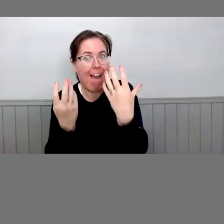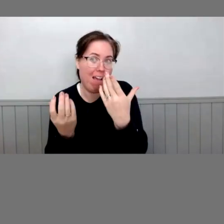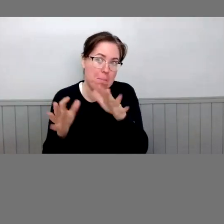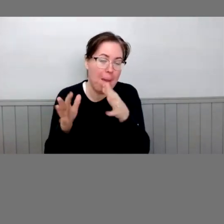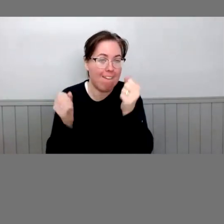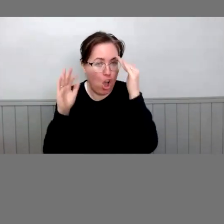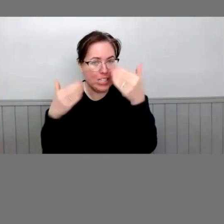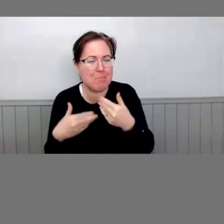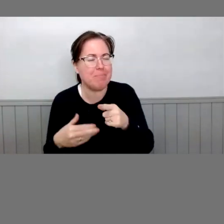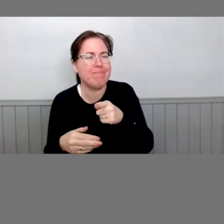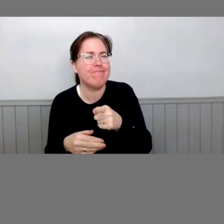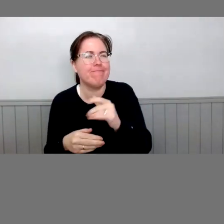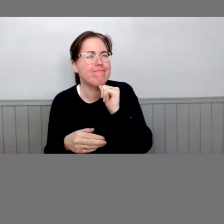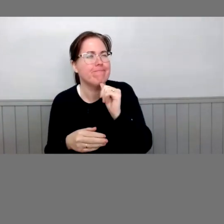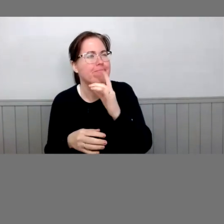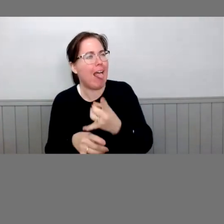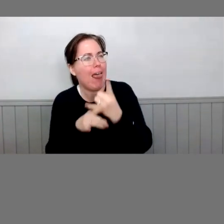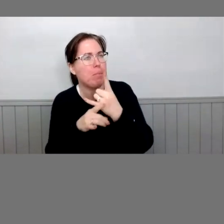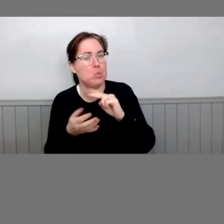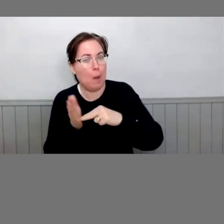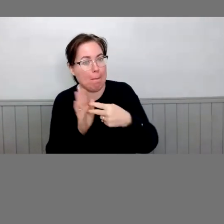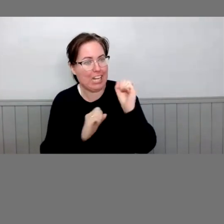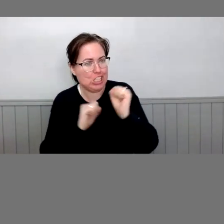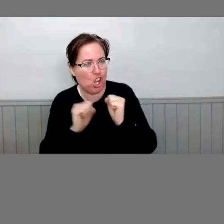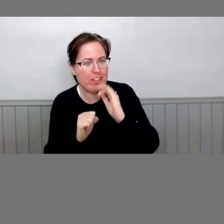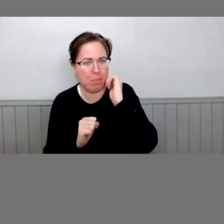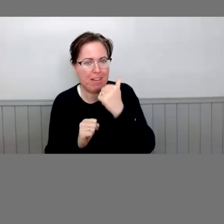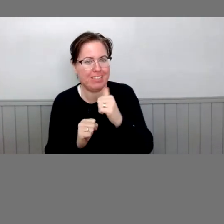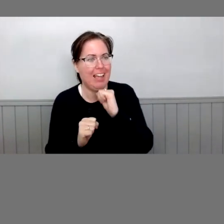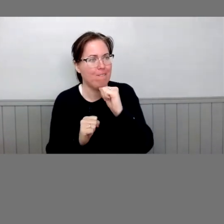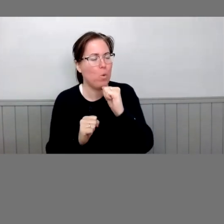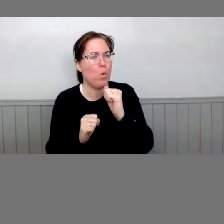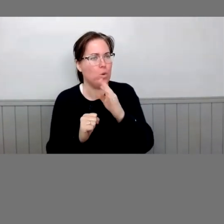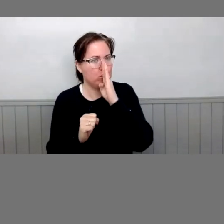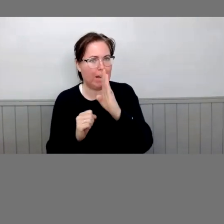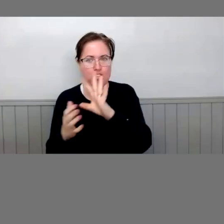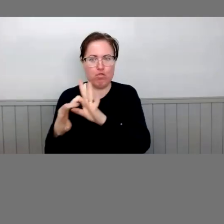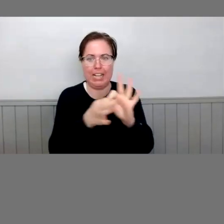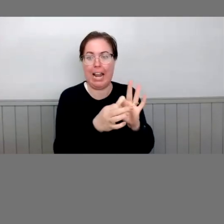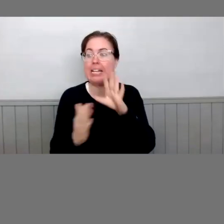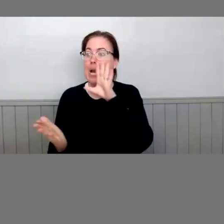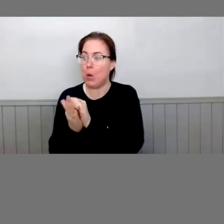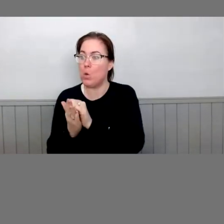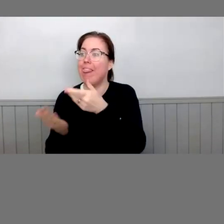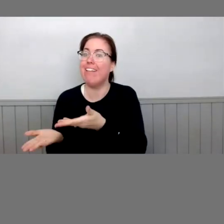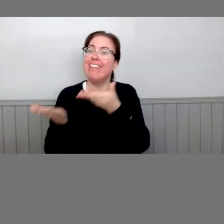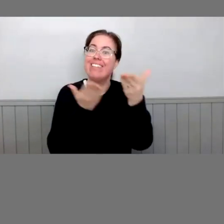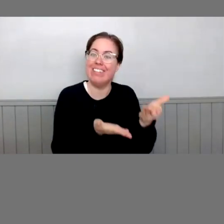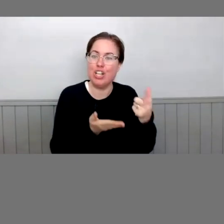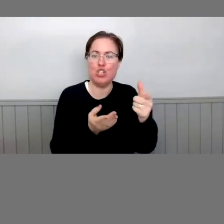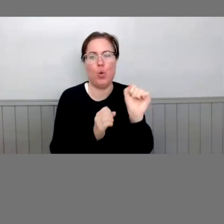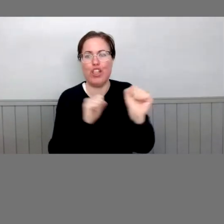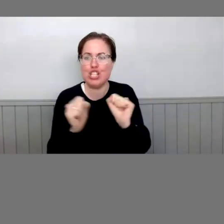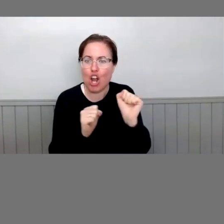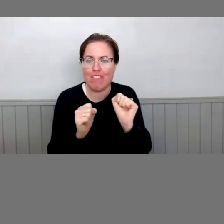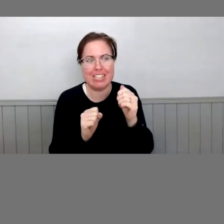it doesn't necessarily help us to plan services, as there isn't a direct relationship between a diagnosis and the personalized services that people